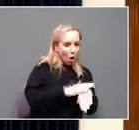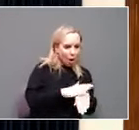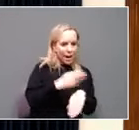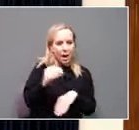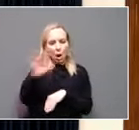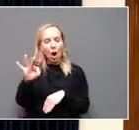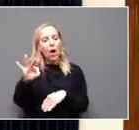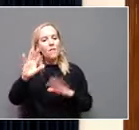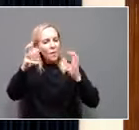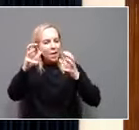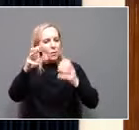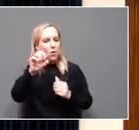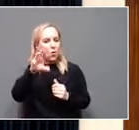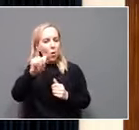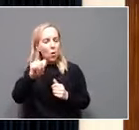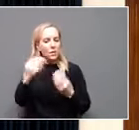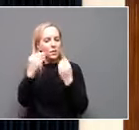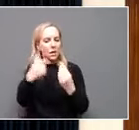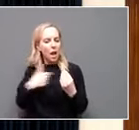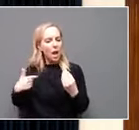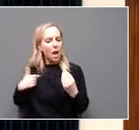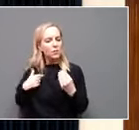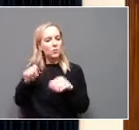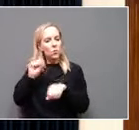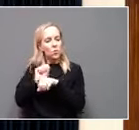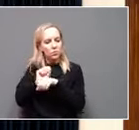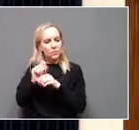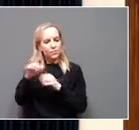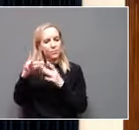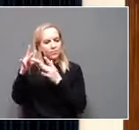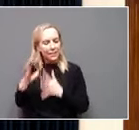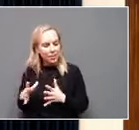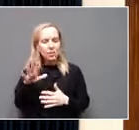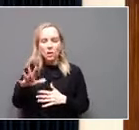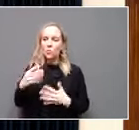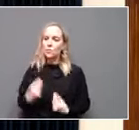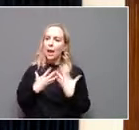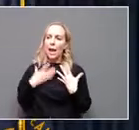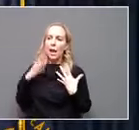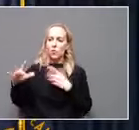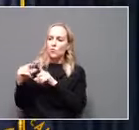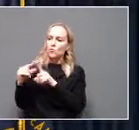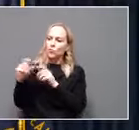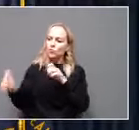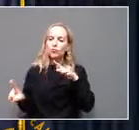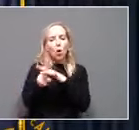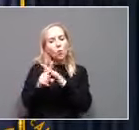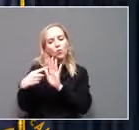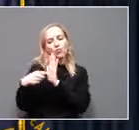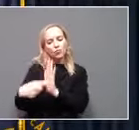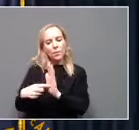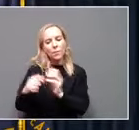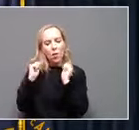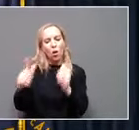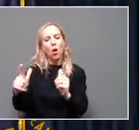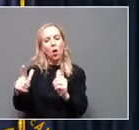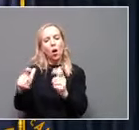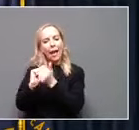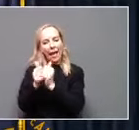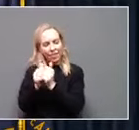of working together. I was inspired by her words, and she showed up to represent all our athletes out there.